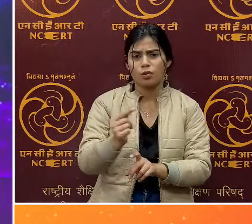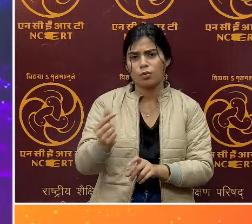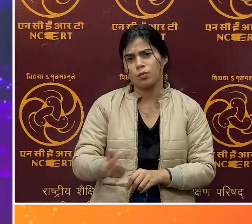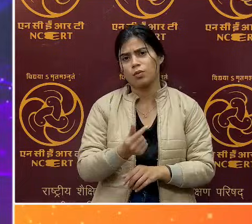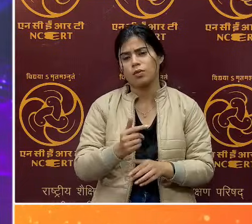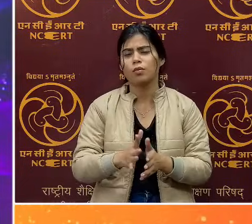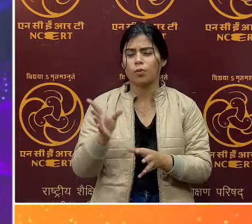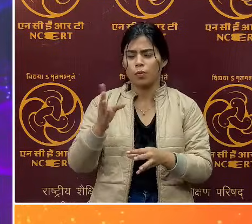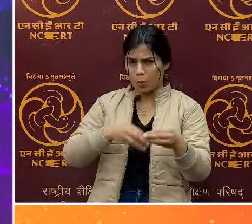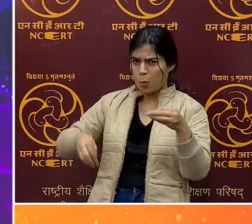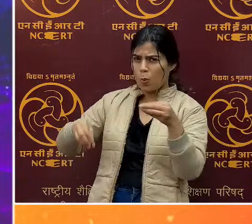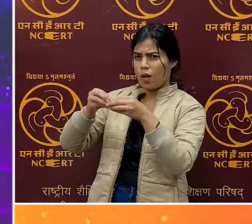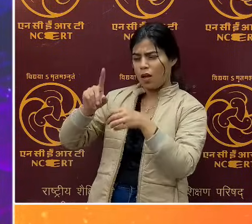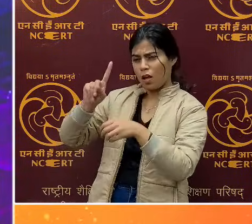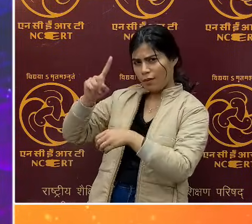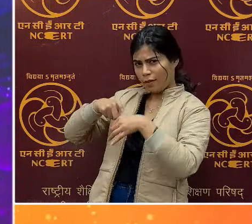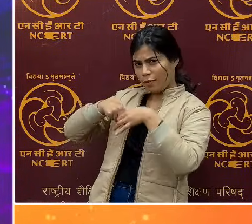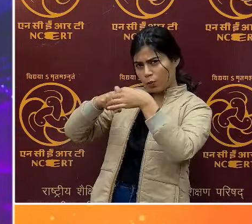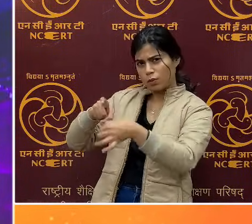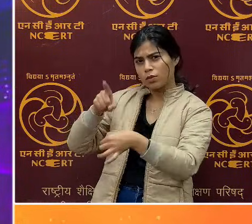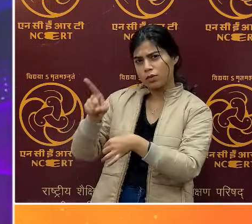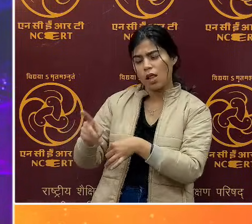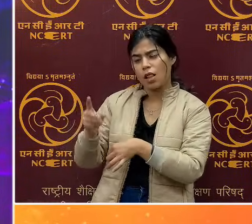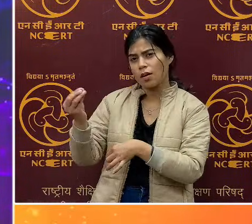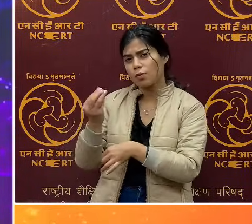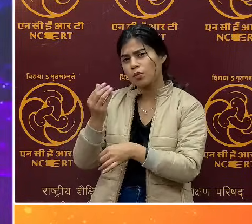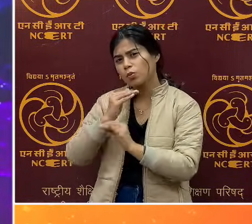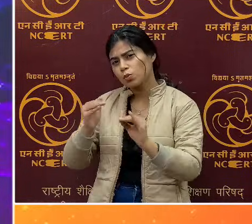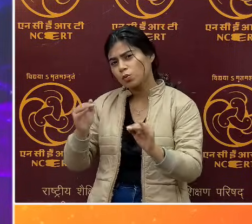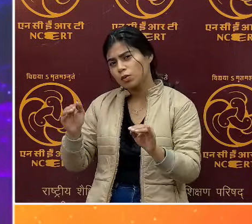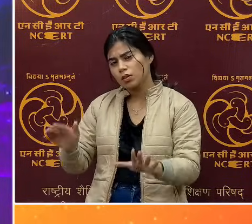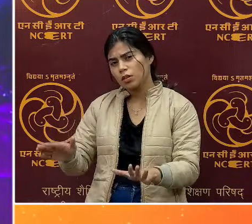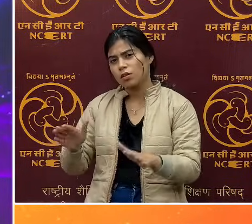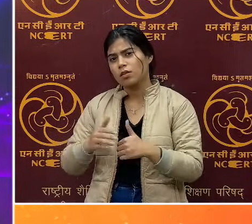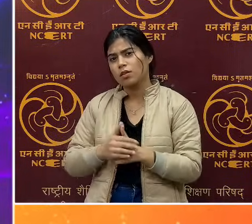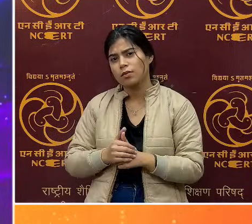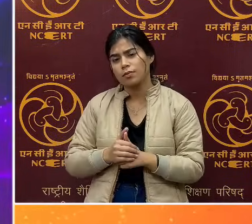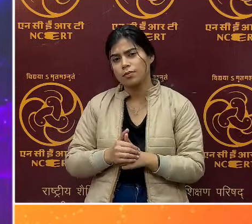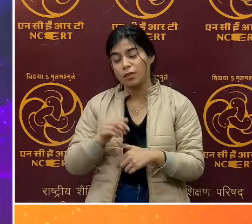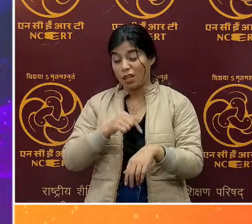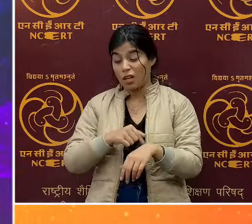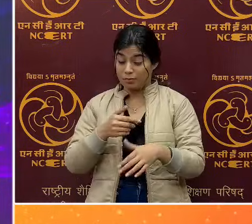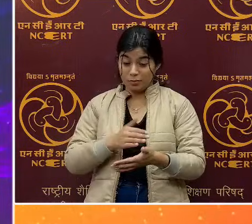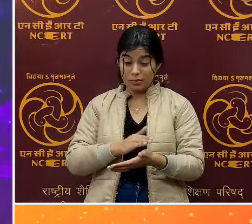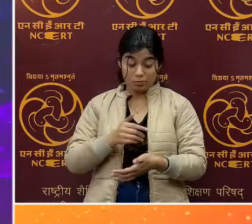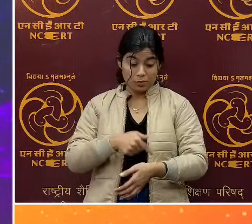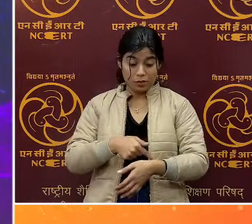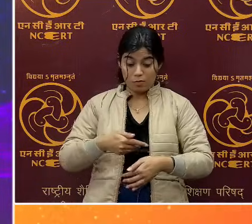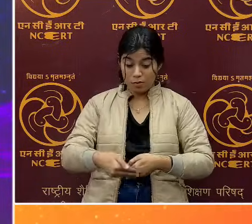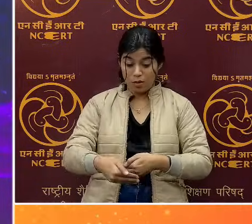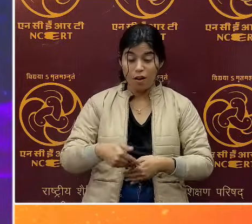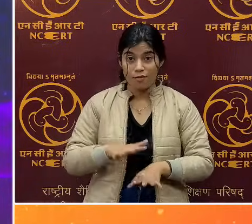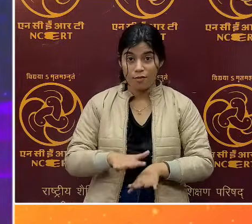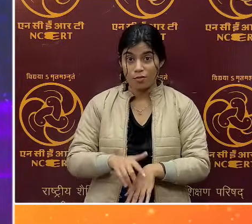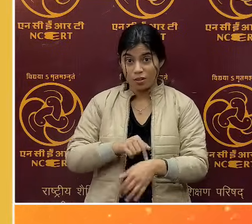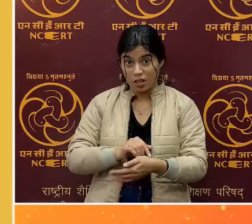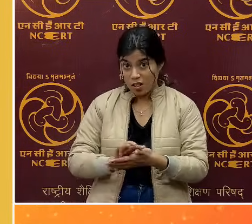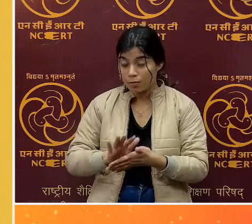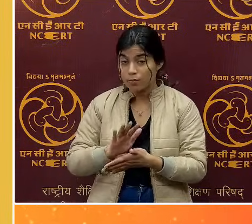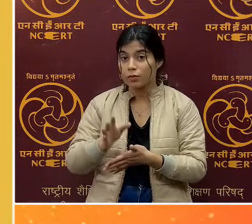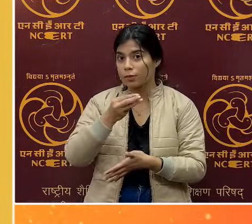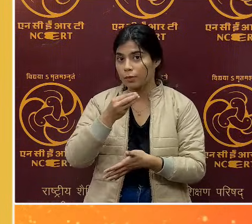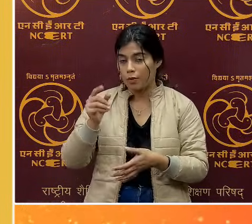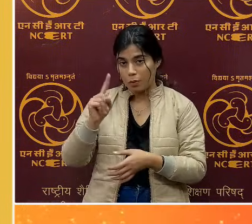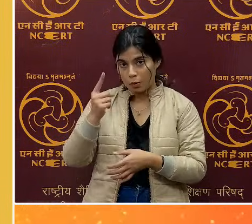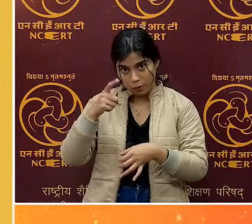have another question for our students as well, because we are left with a very limited time? Yes. So we will pick up this question. Again,